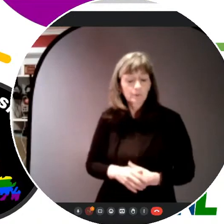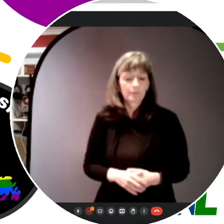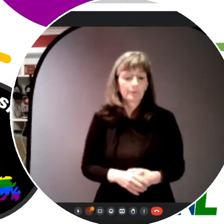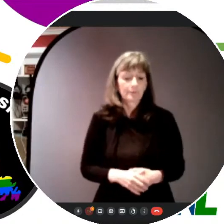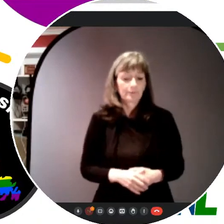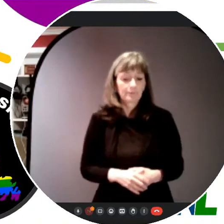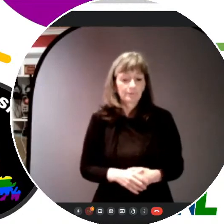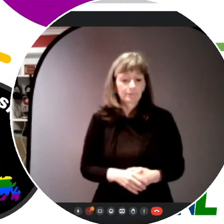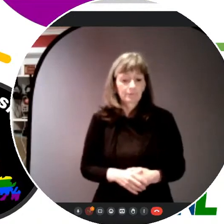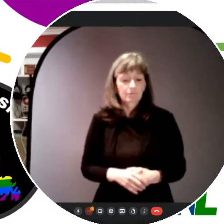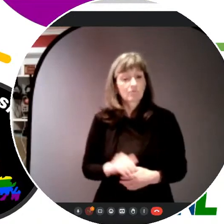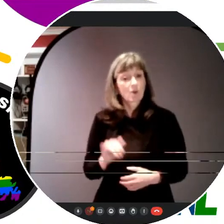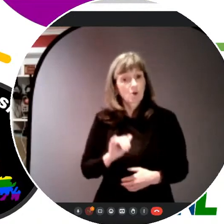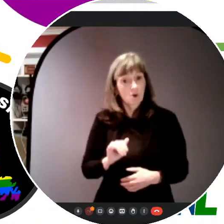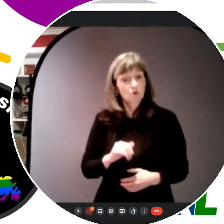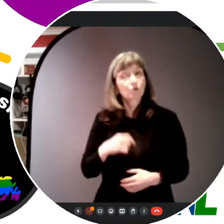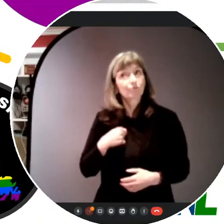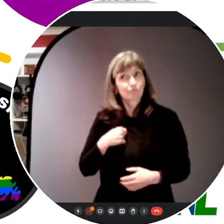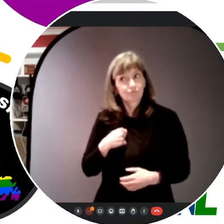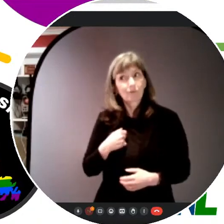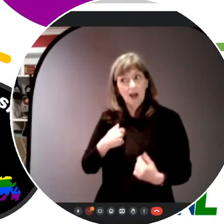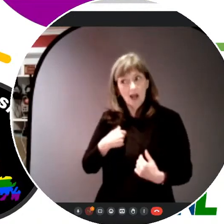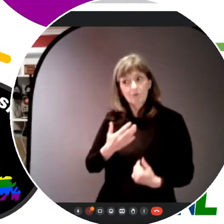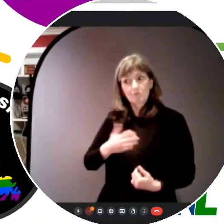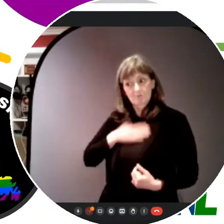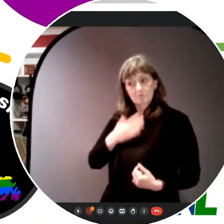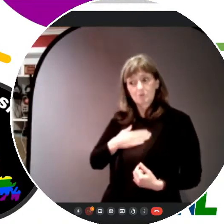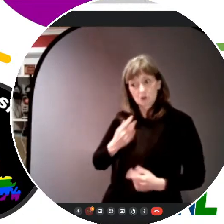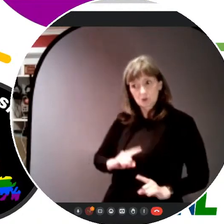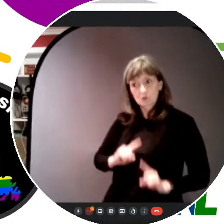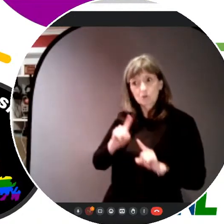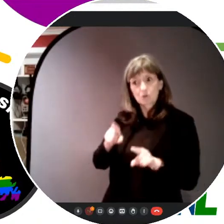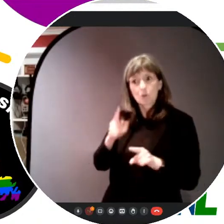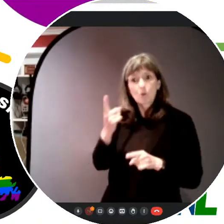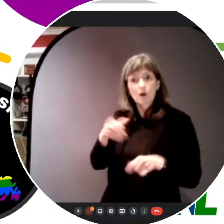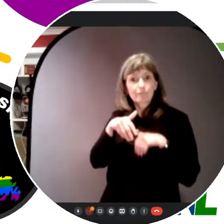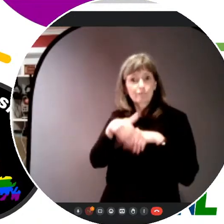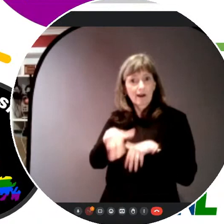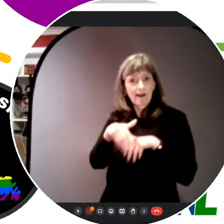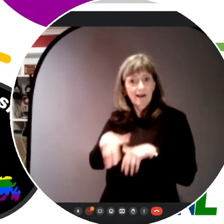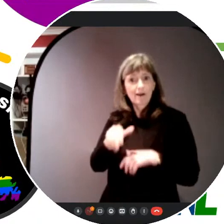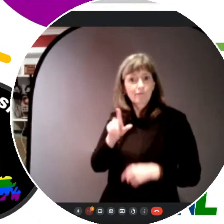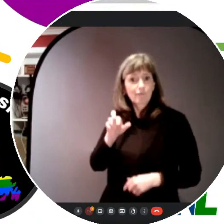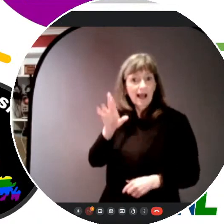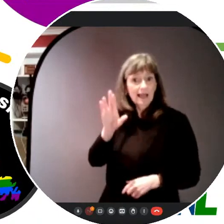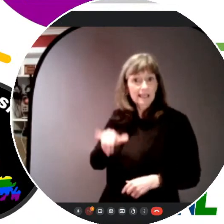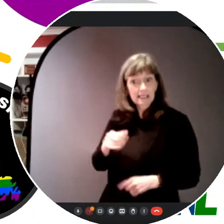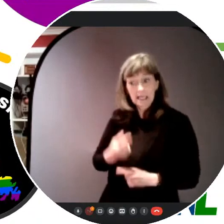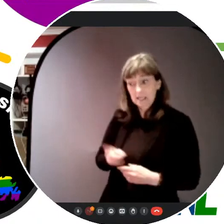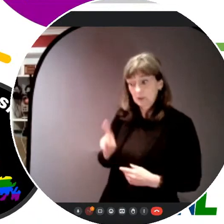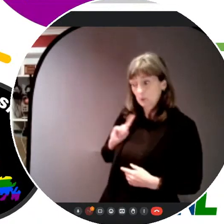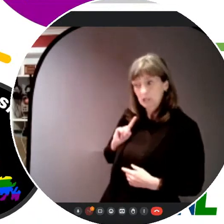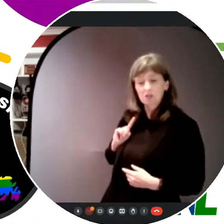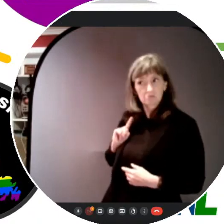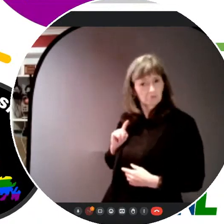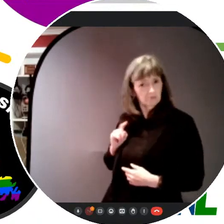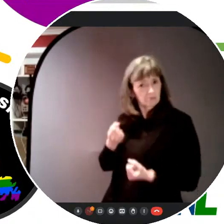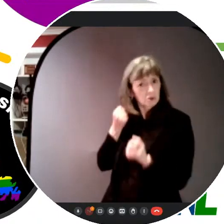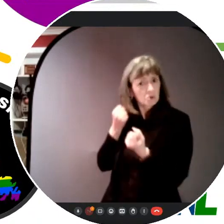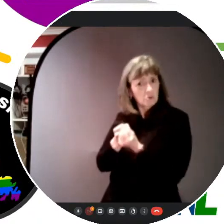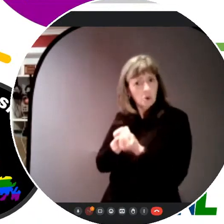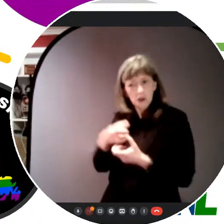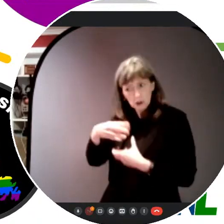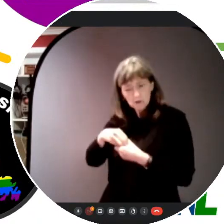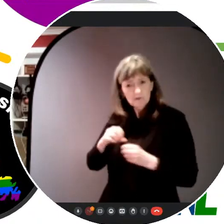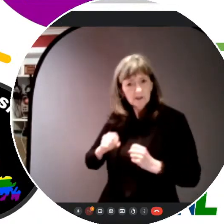I was very pleased to attend a rally last week in support of inclusive education, and was delighted to